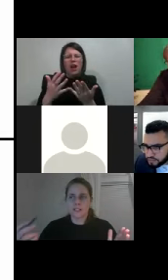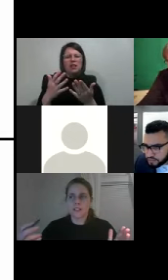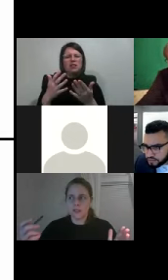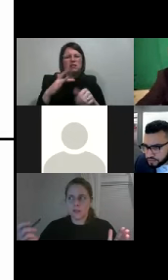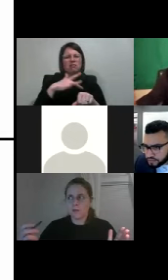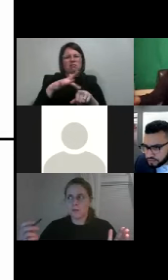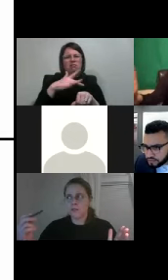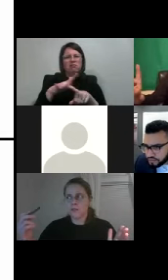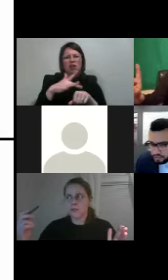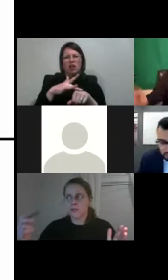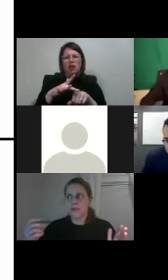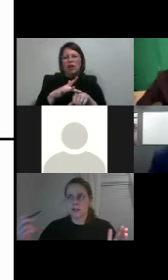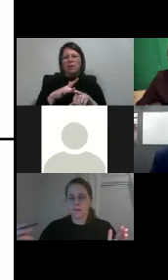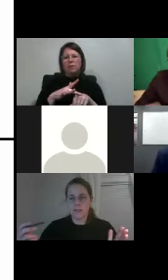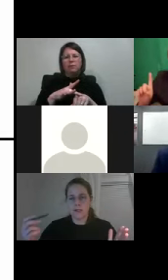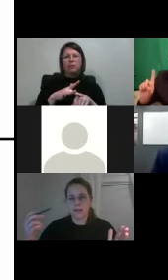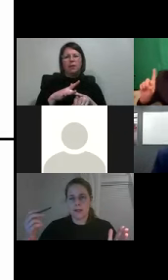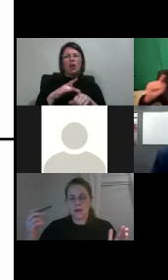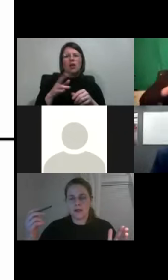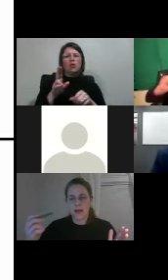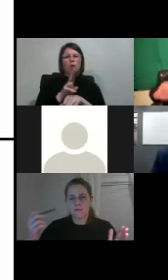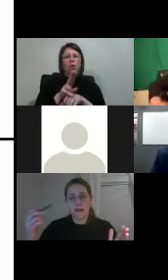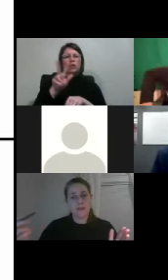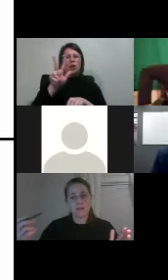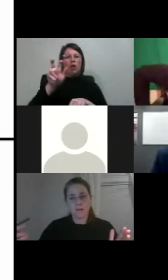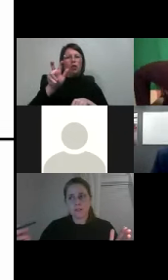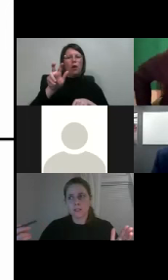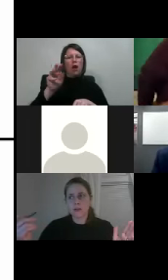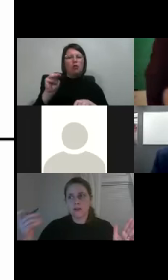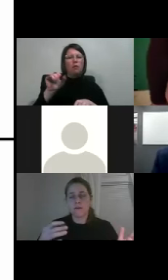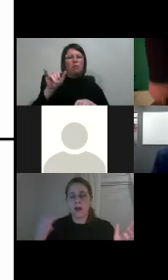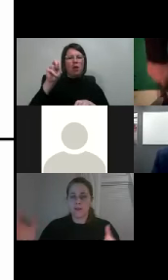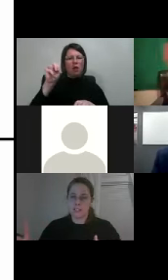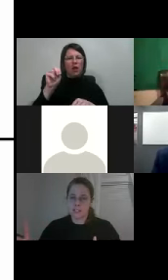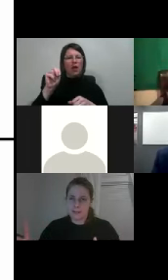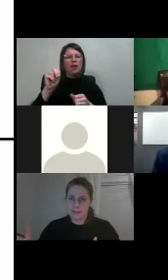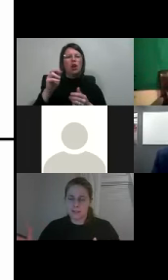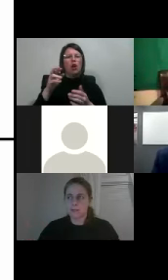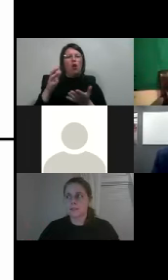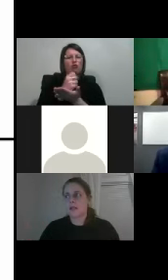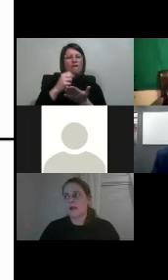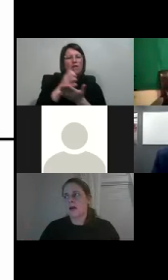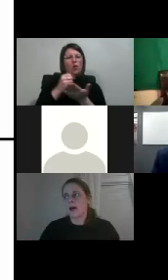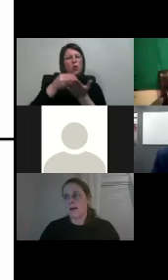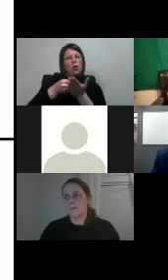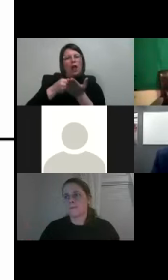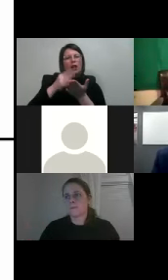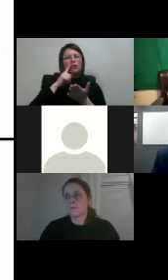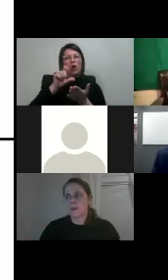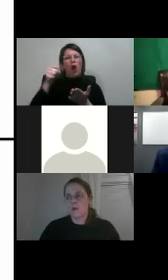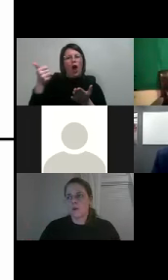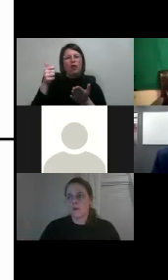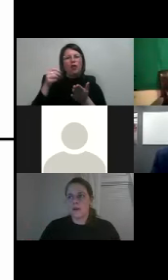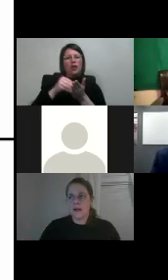allows us to use $300 million in net revenue dollars for other expenses. And